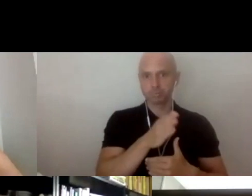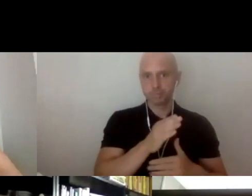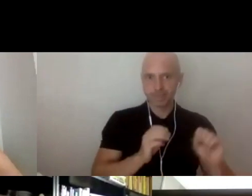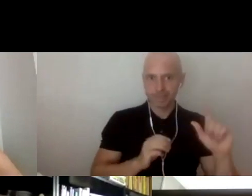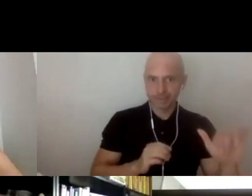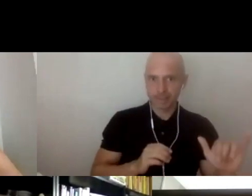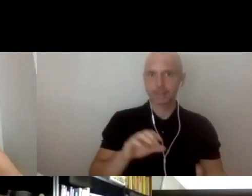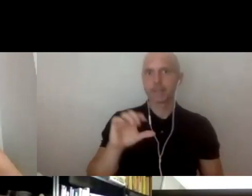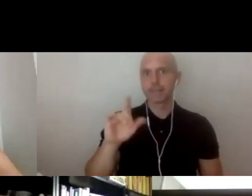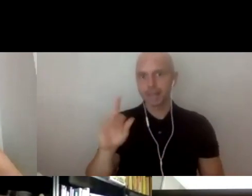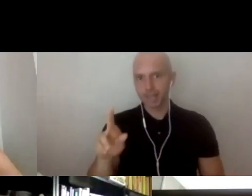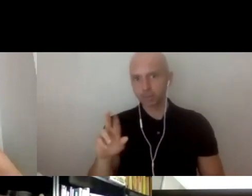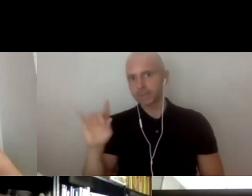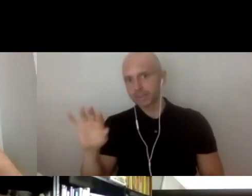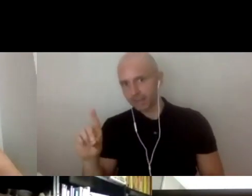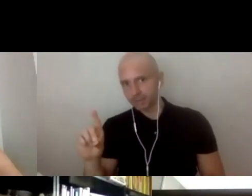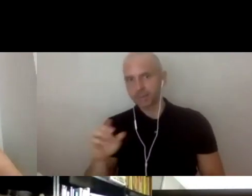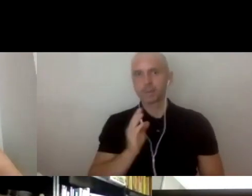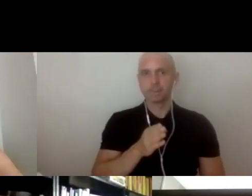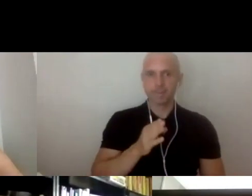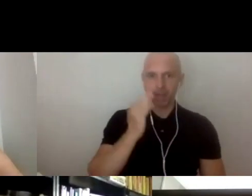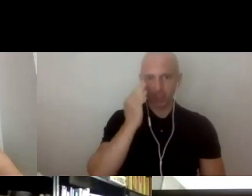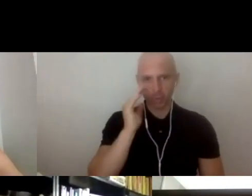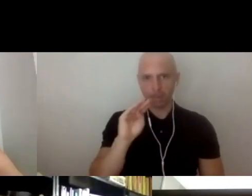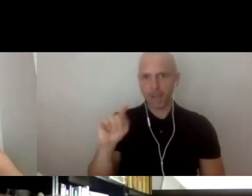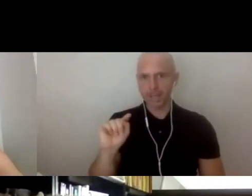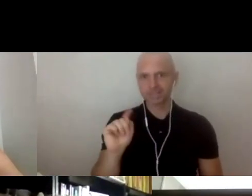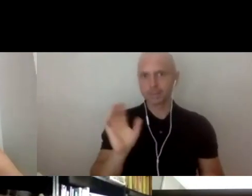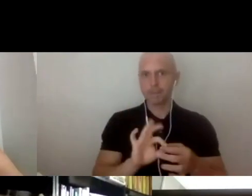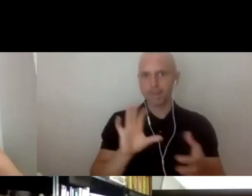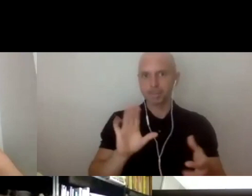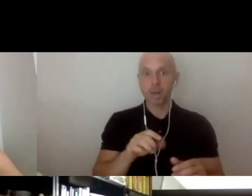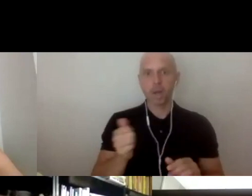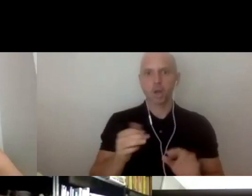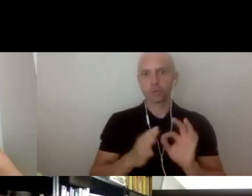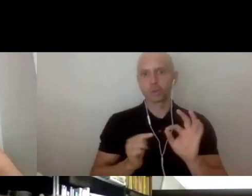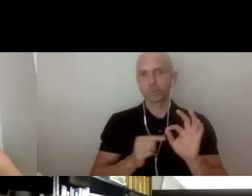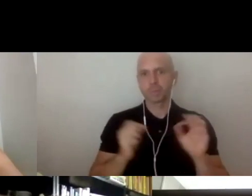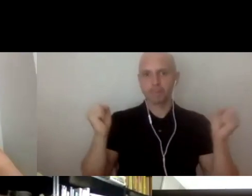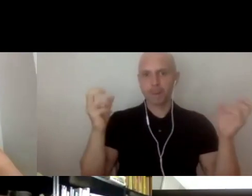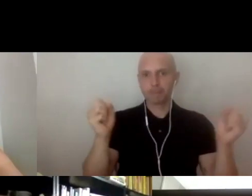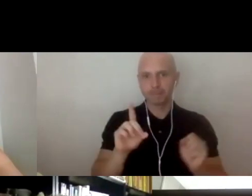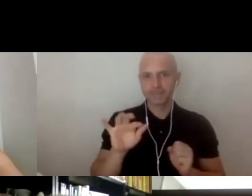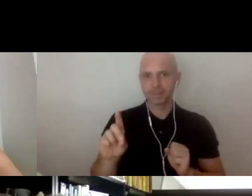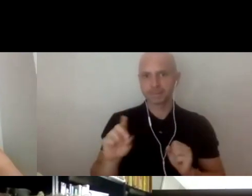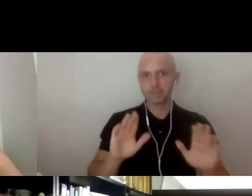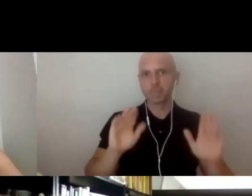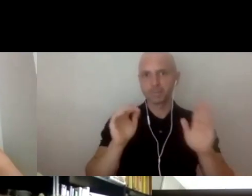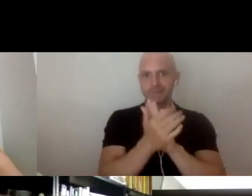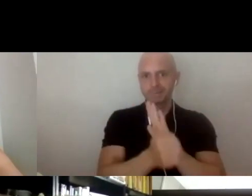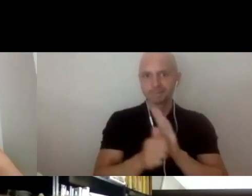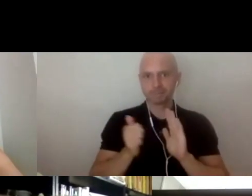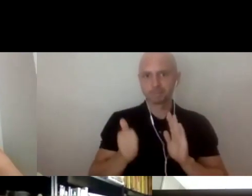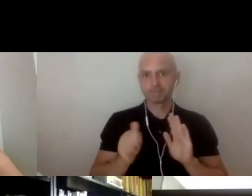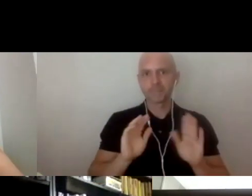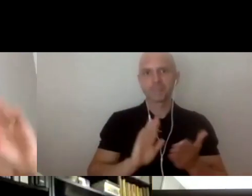Claire. Thank you, David. I know Matt had to leave. And thank you for the other David who's been doing some stellar work on our ASL. So